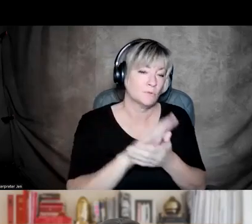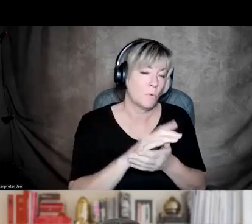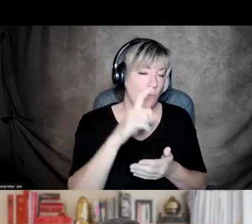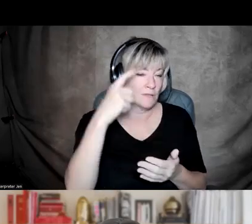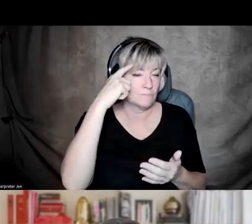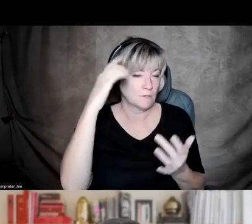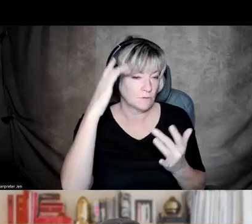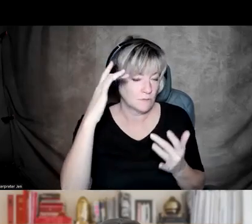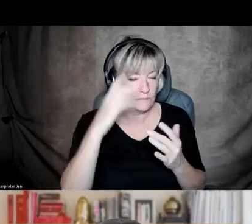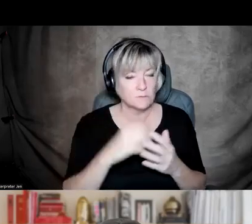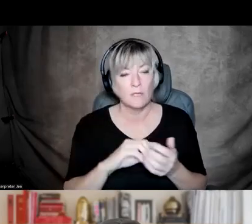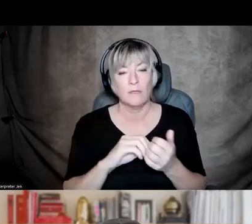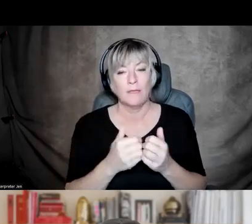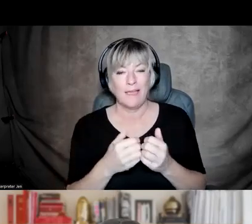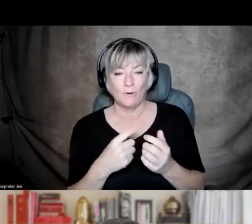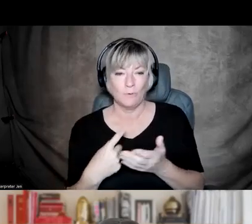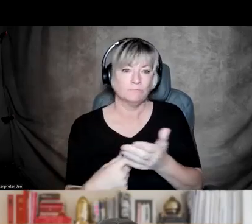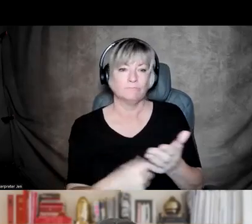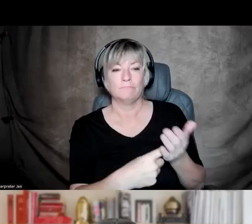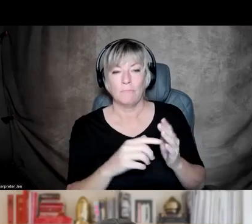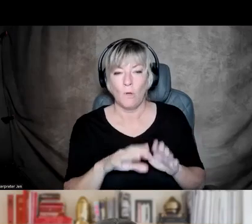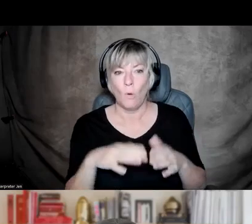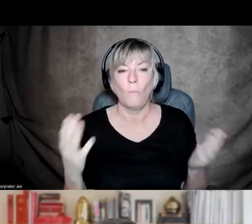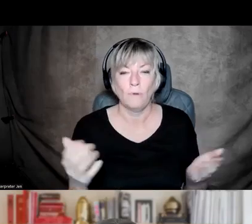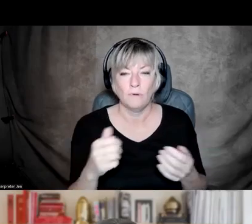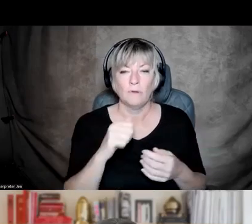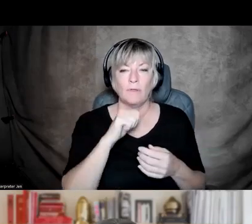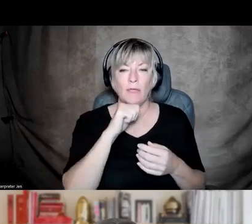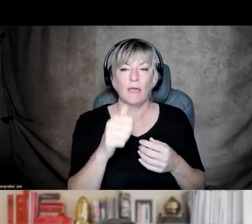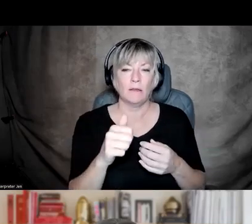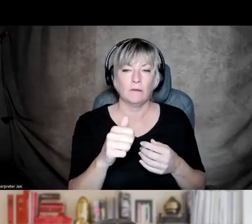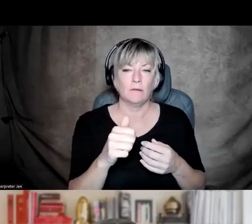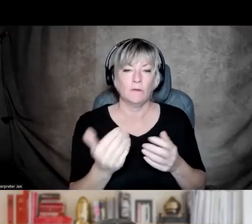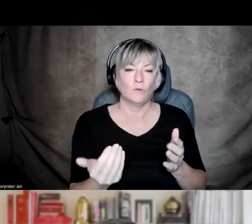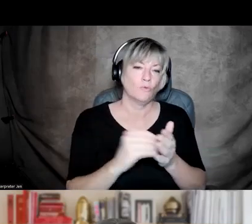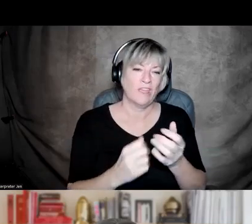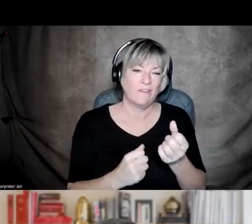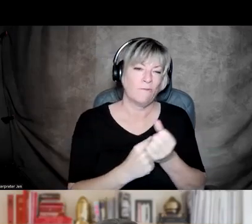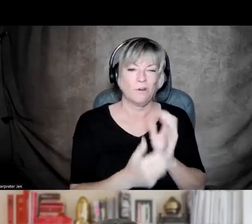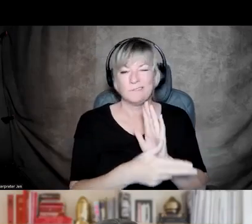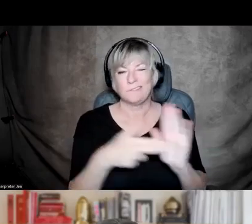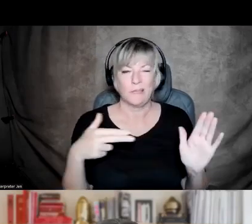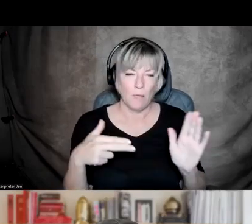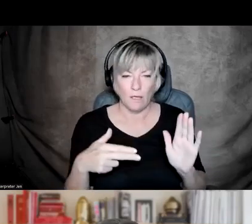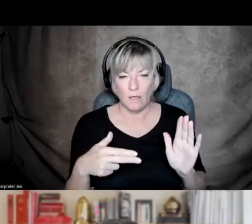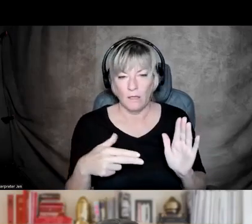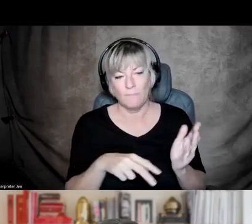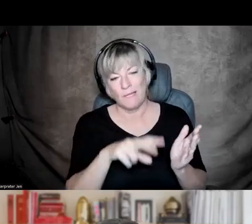illness. How to kind of talk about that and not reinforce stigma around mental health by considering it